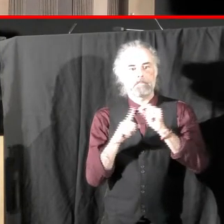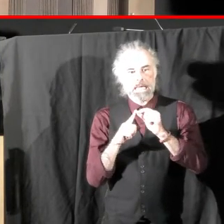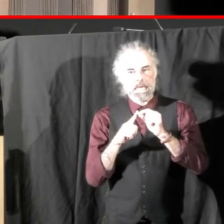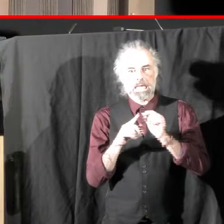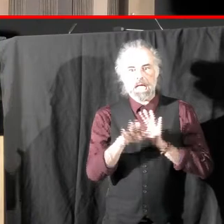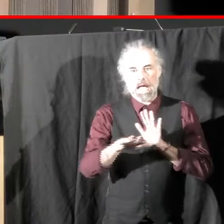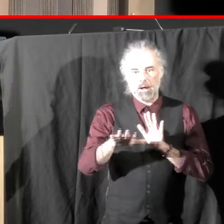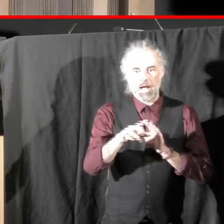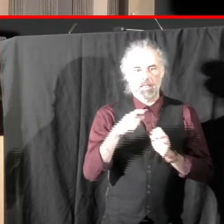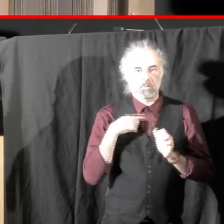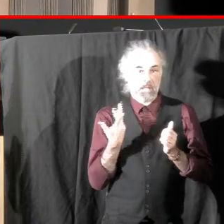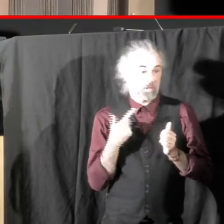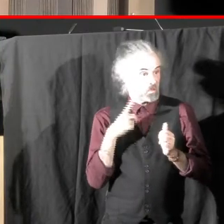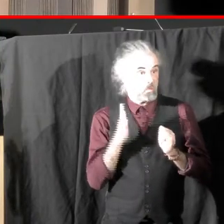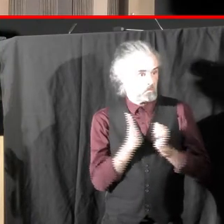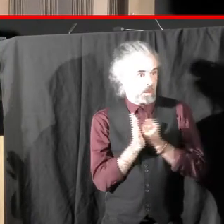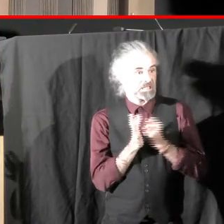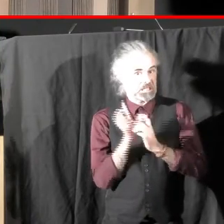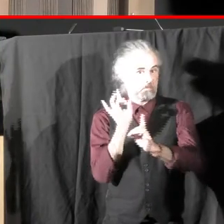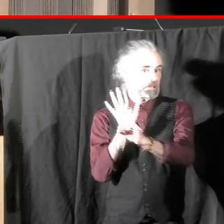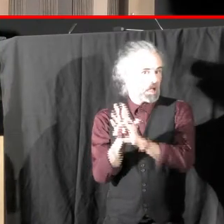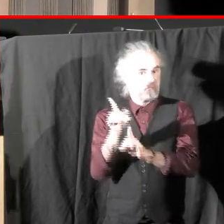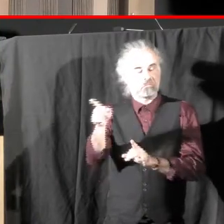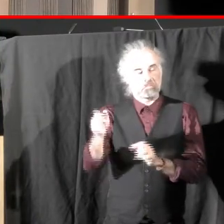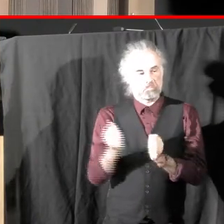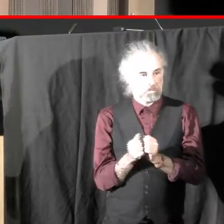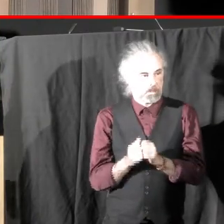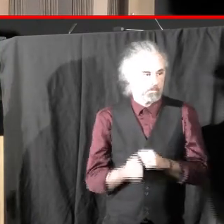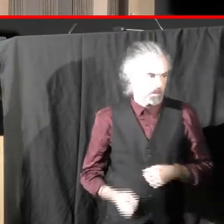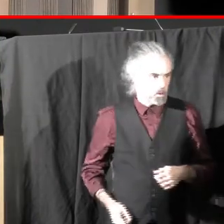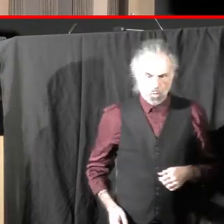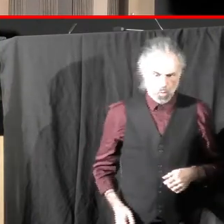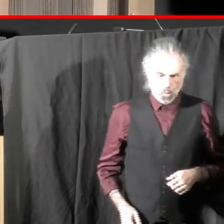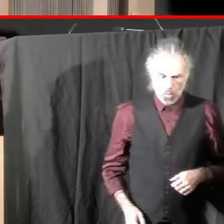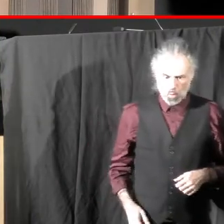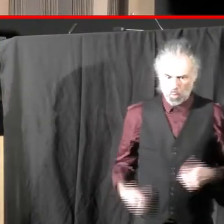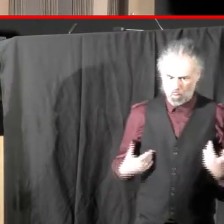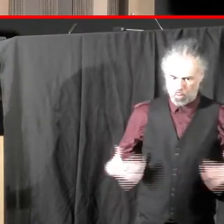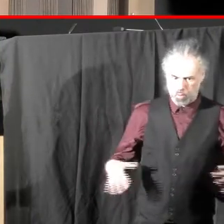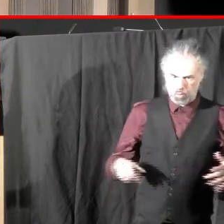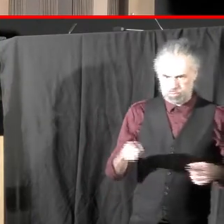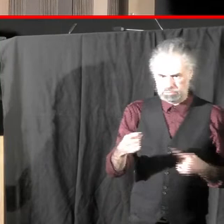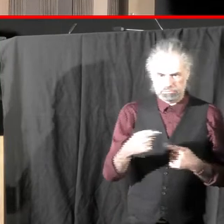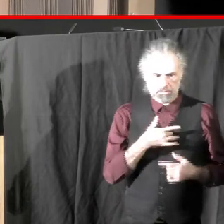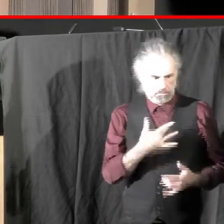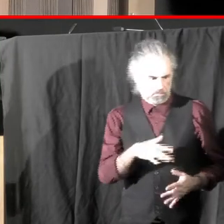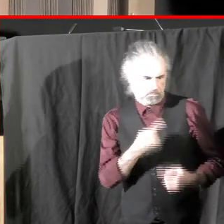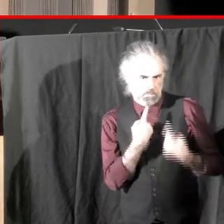probably want to publish it. Oh, we can't have people publishing this data.